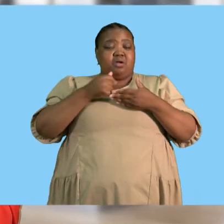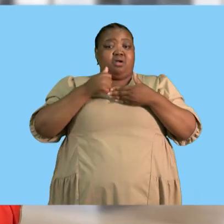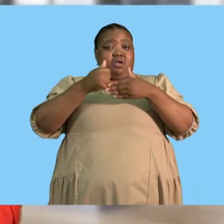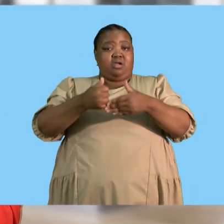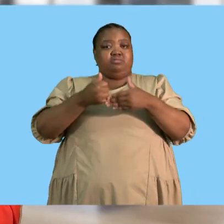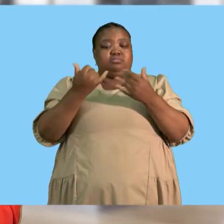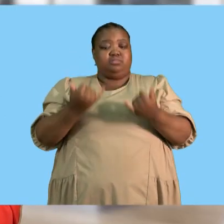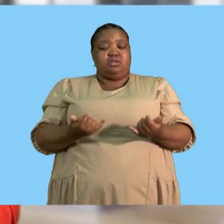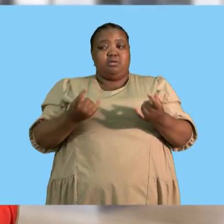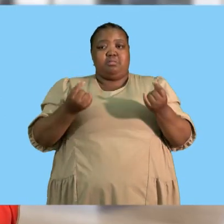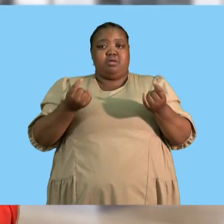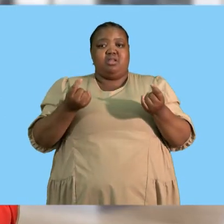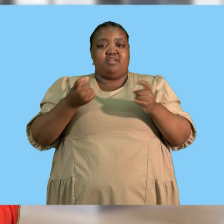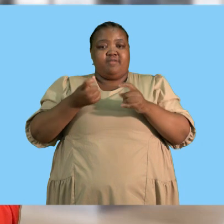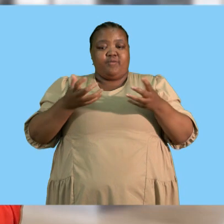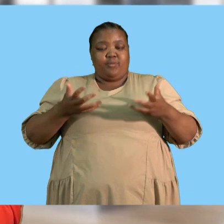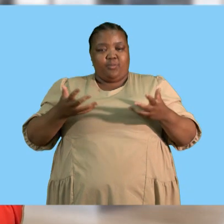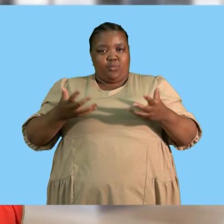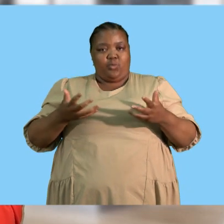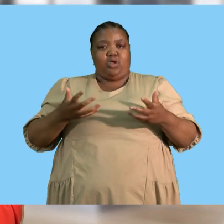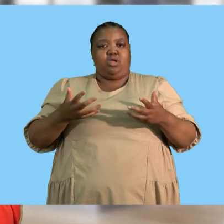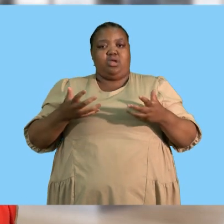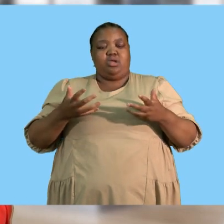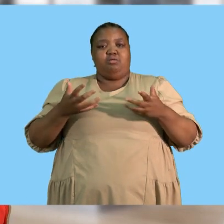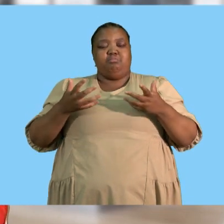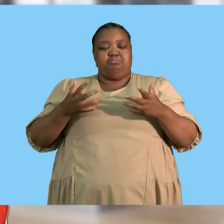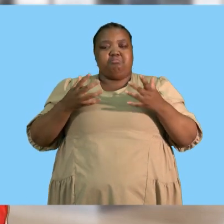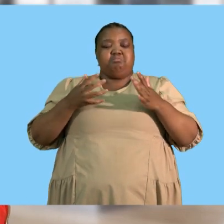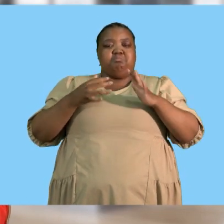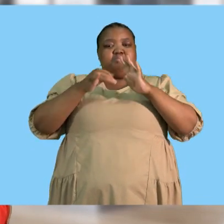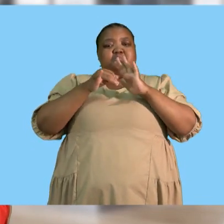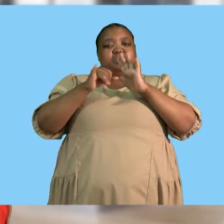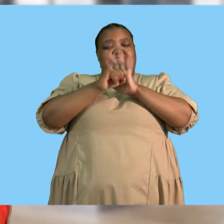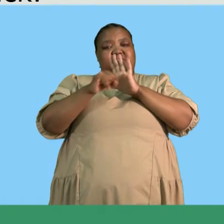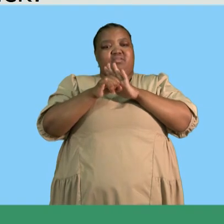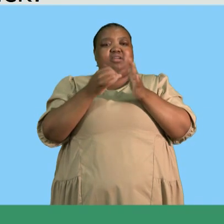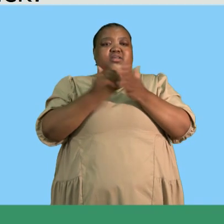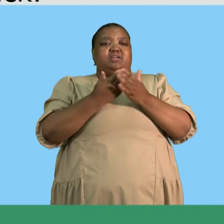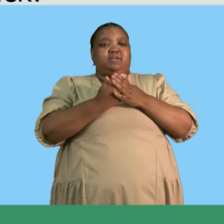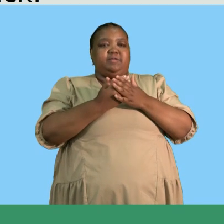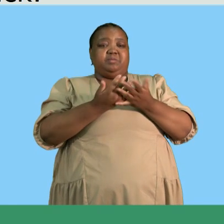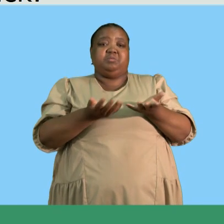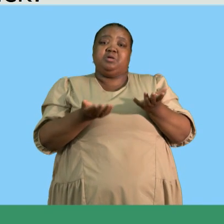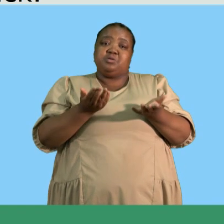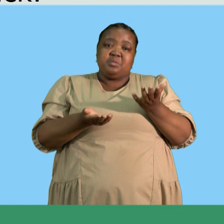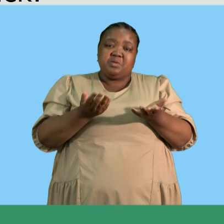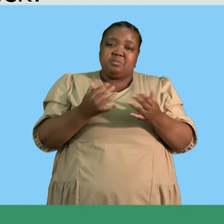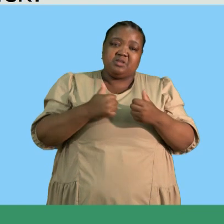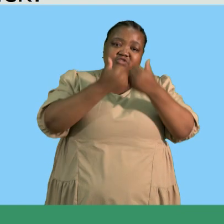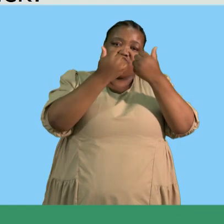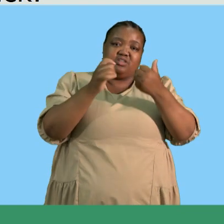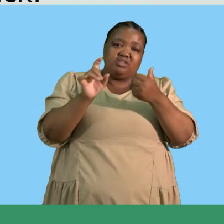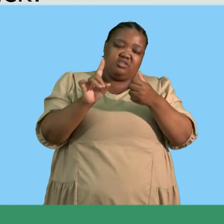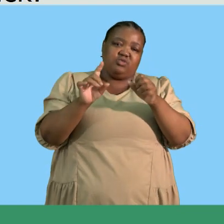to identify now the sources in the given scenario. It is also possible that you might have